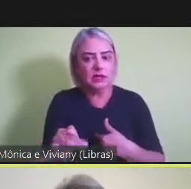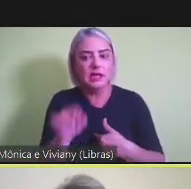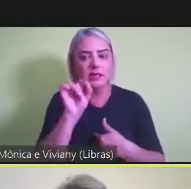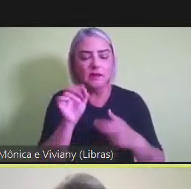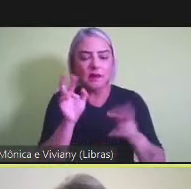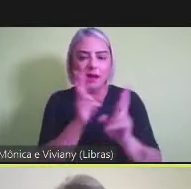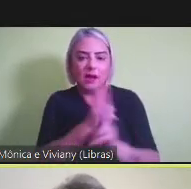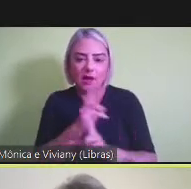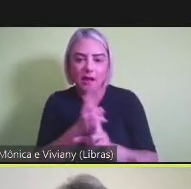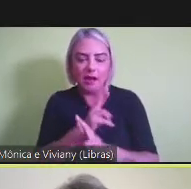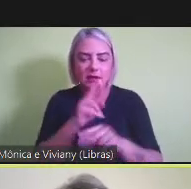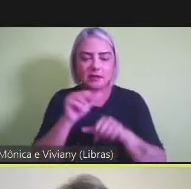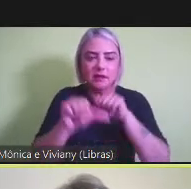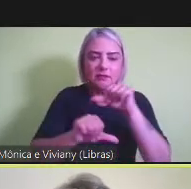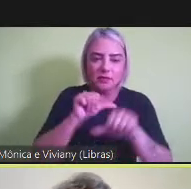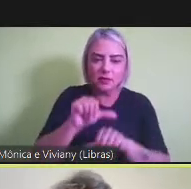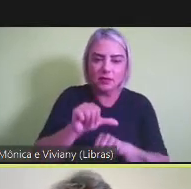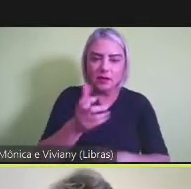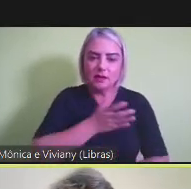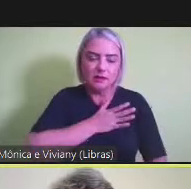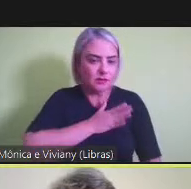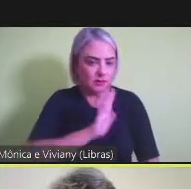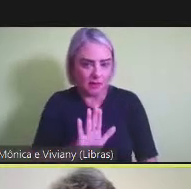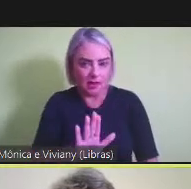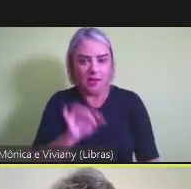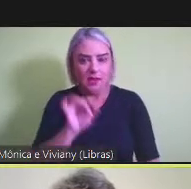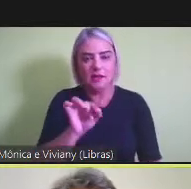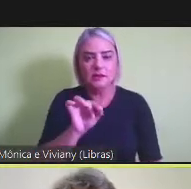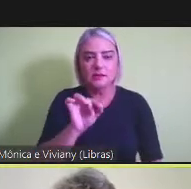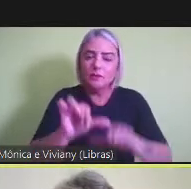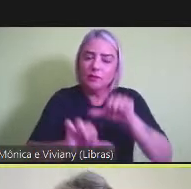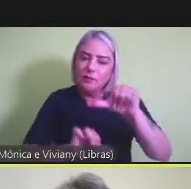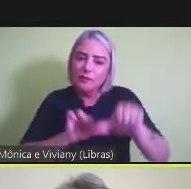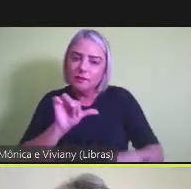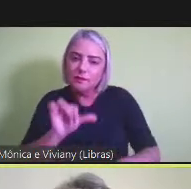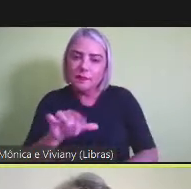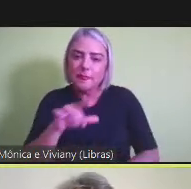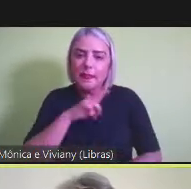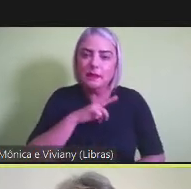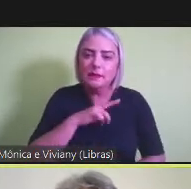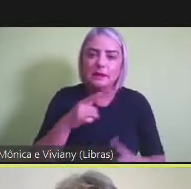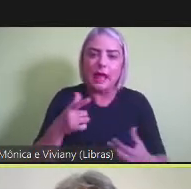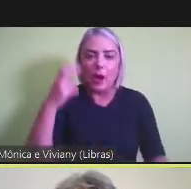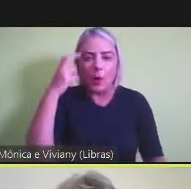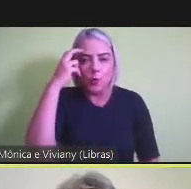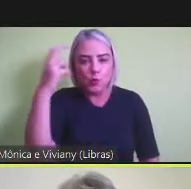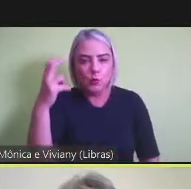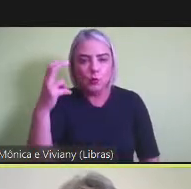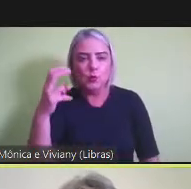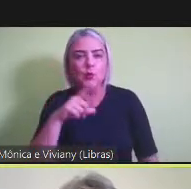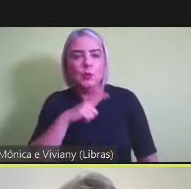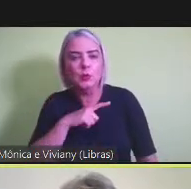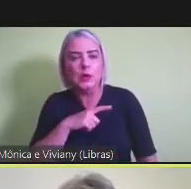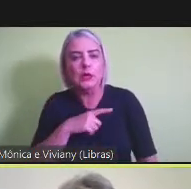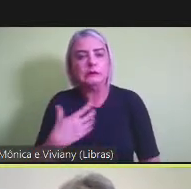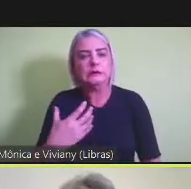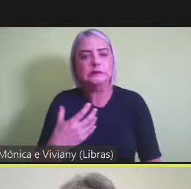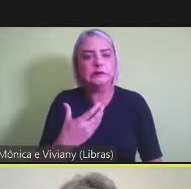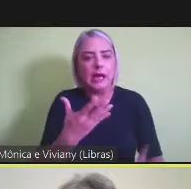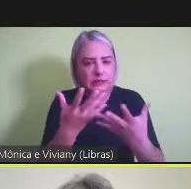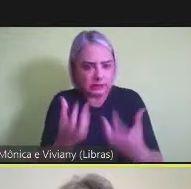us few advantages and some problems. In relation to the changes that